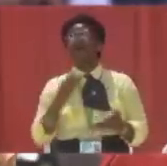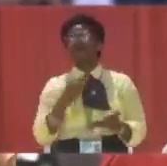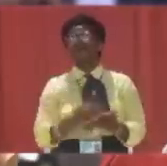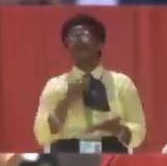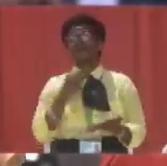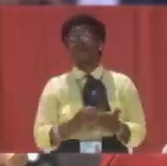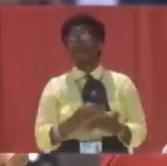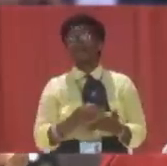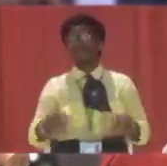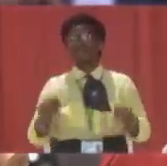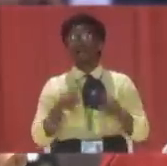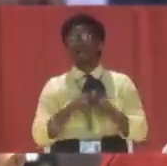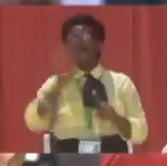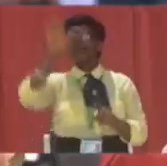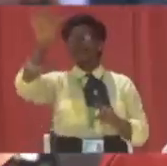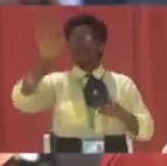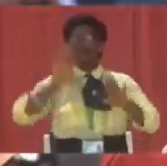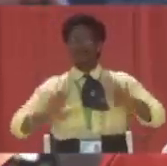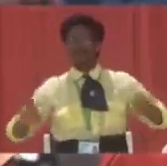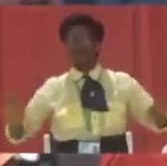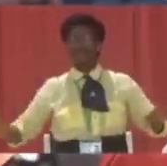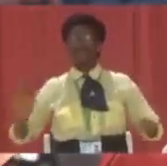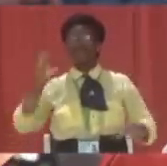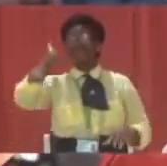As your children will be going, I decree